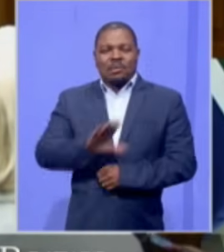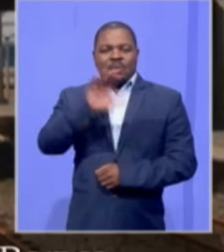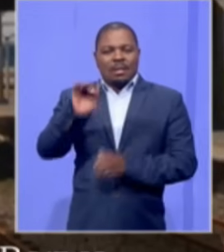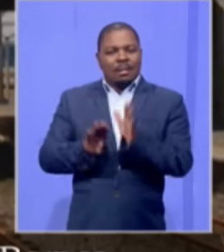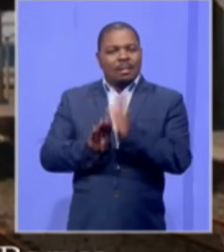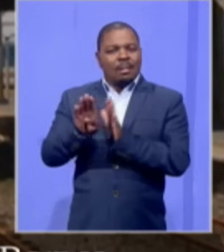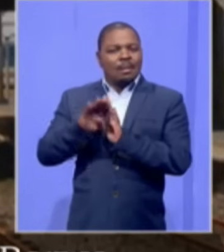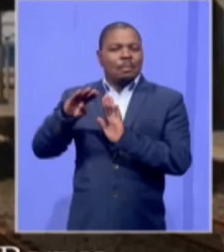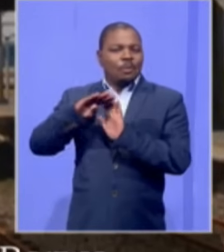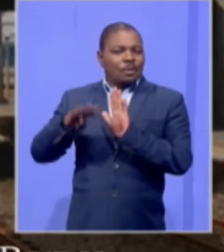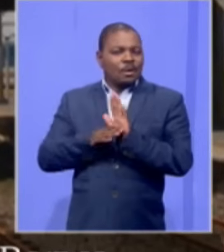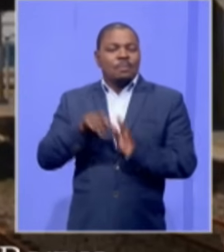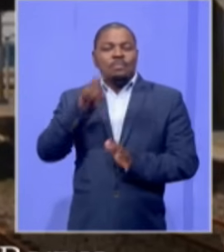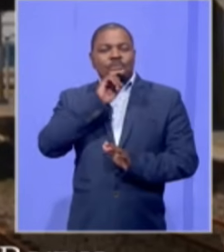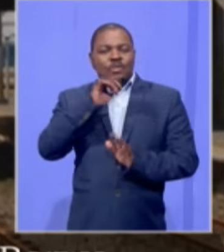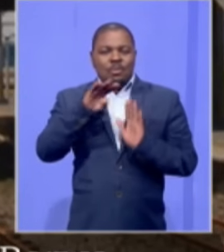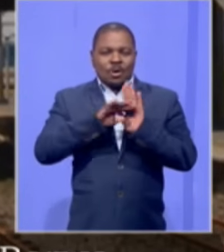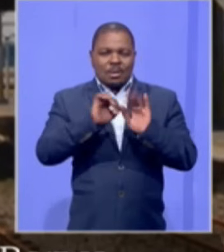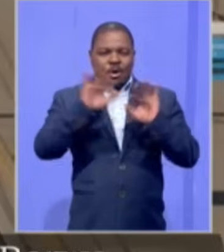ka morero wa Global Gateway.